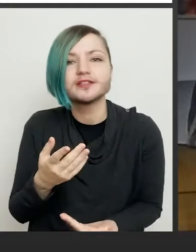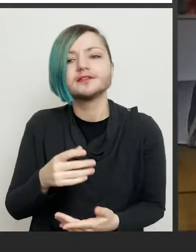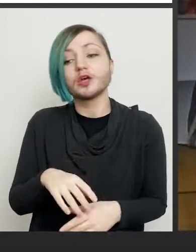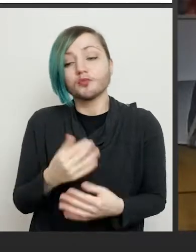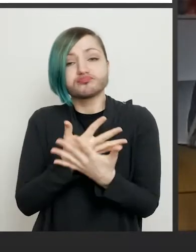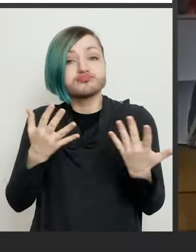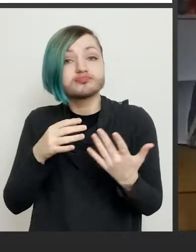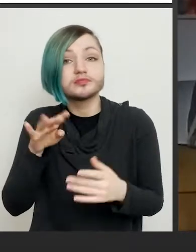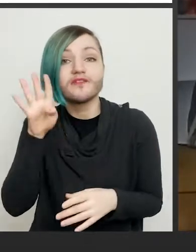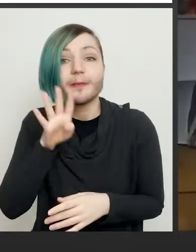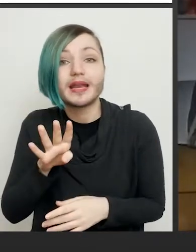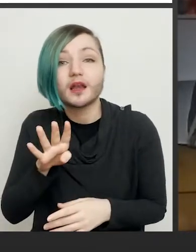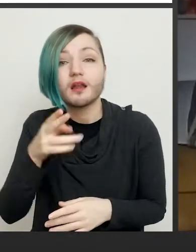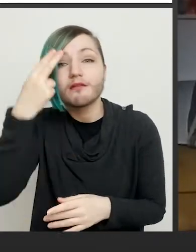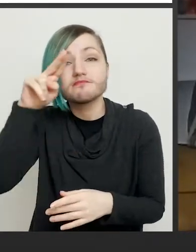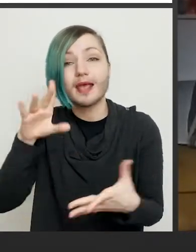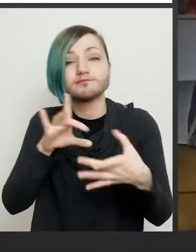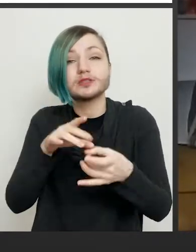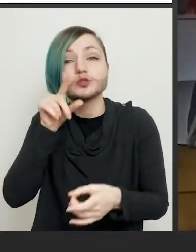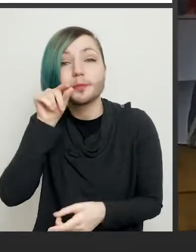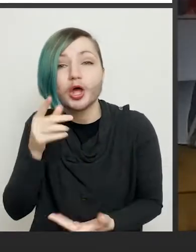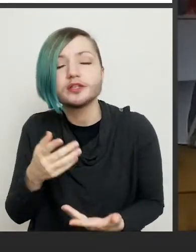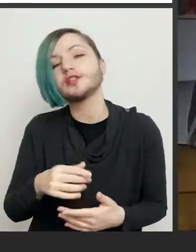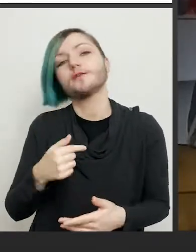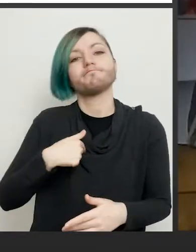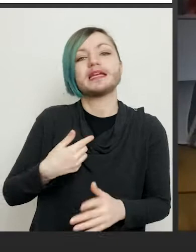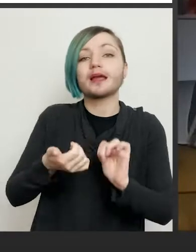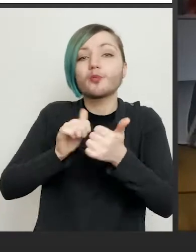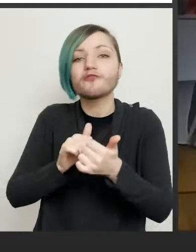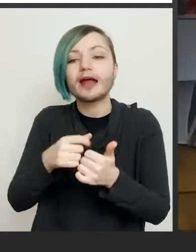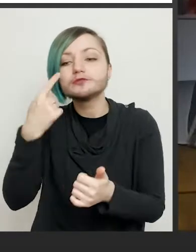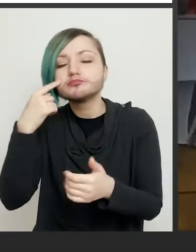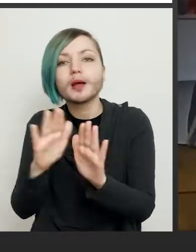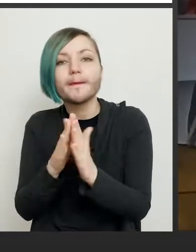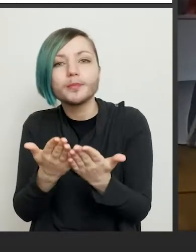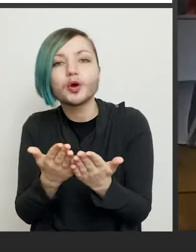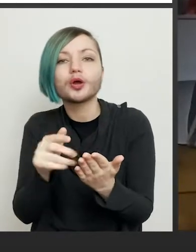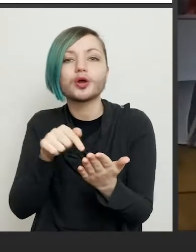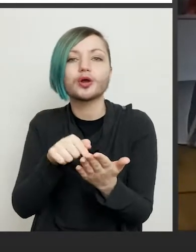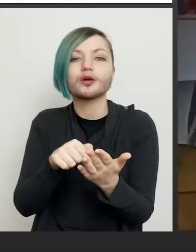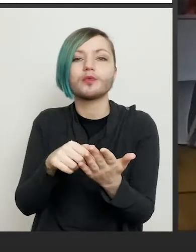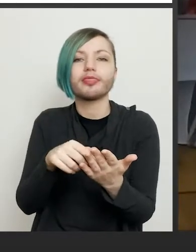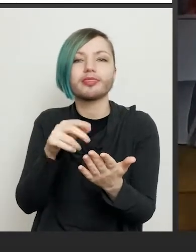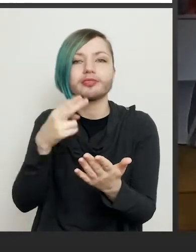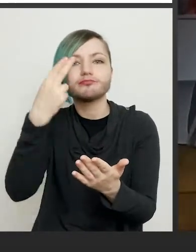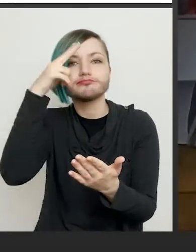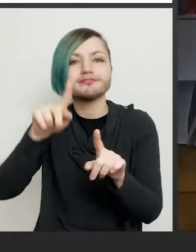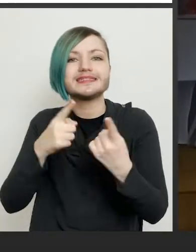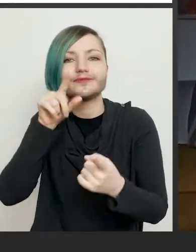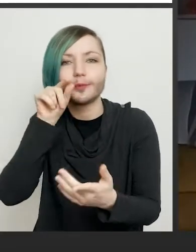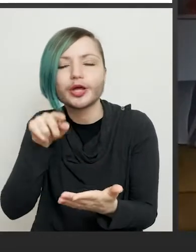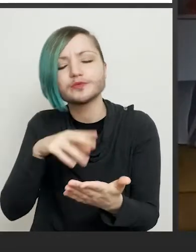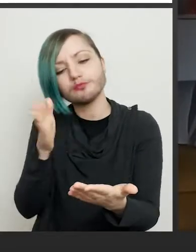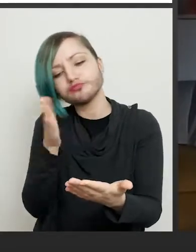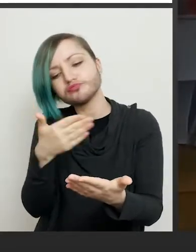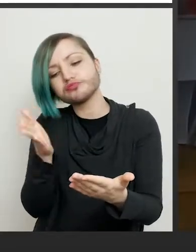feminine bird names. And I went with a bunch of friends, and we sort of took a book that had bird names and birds in them. And we sort